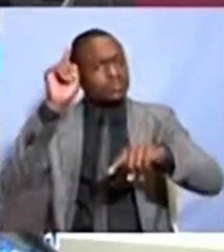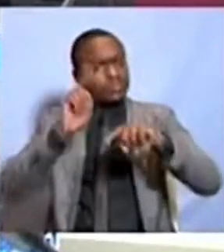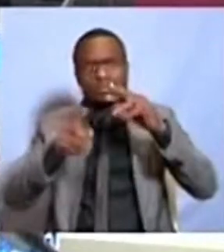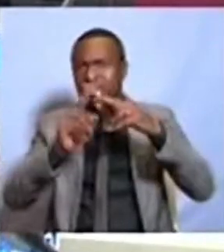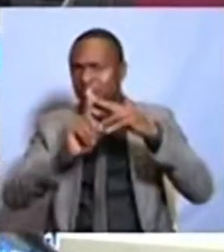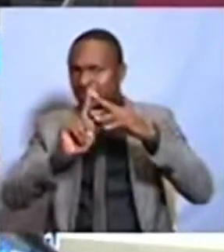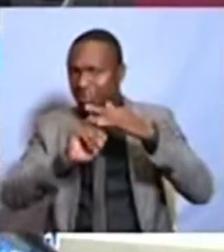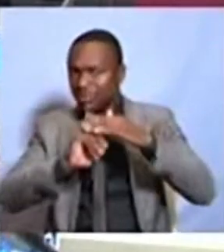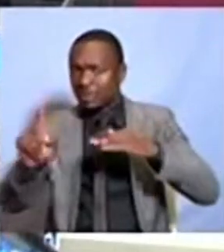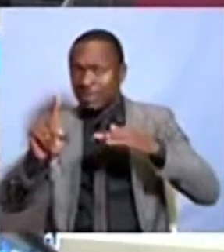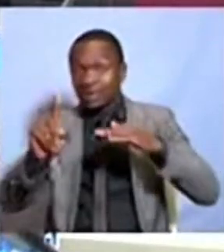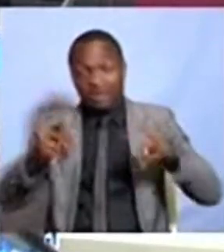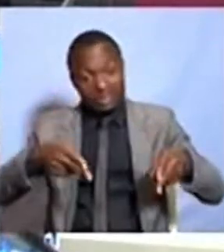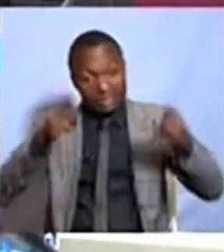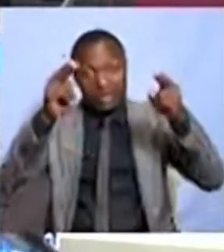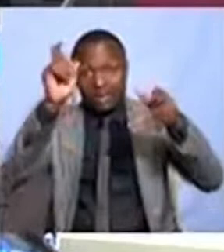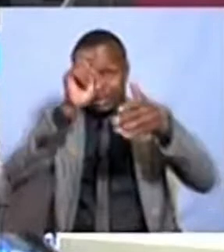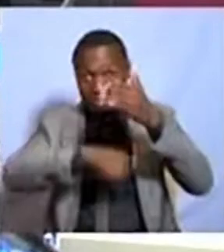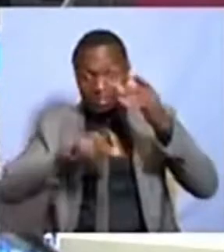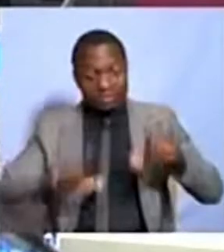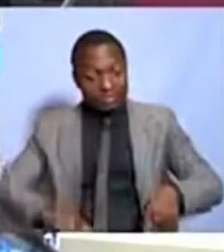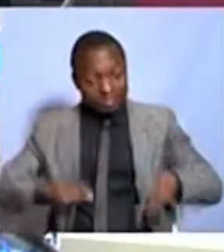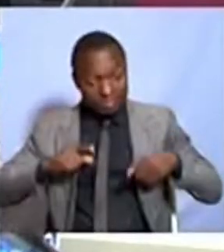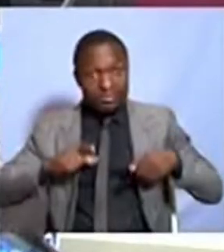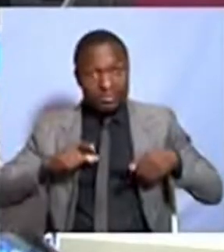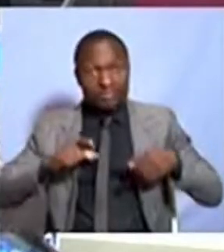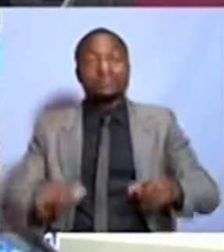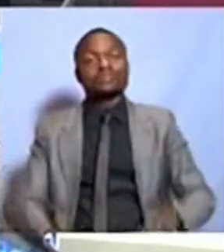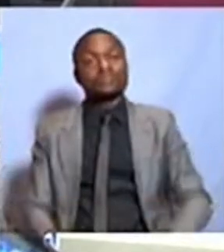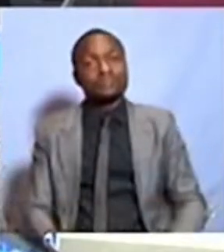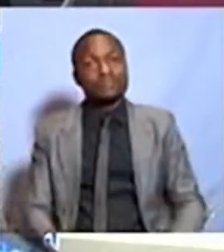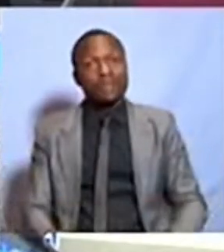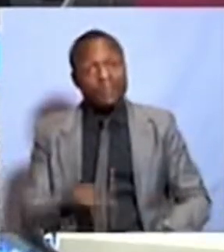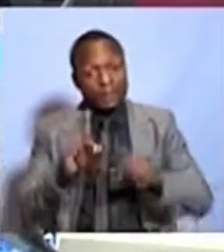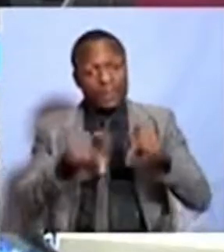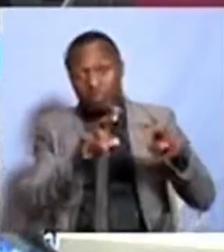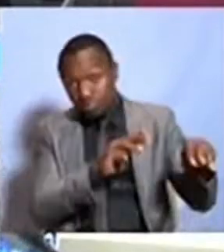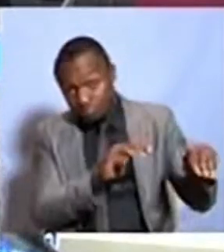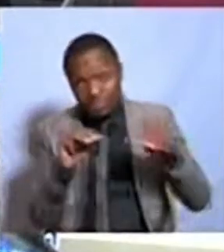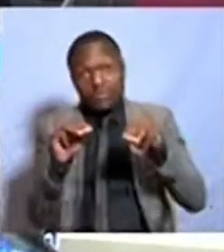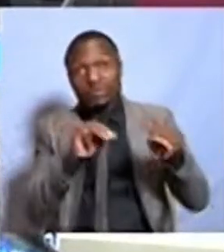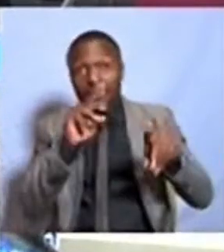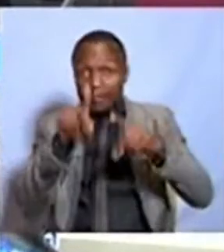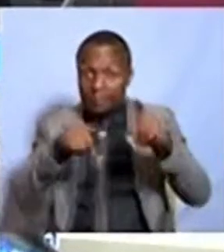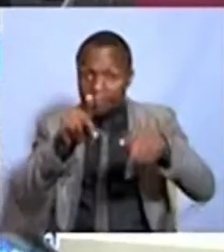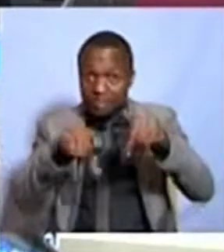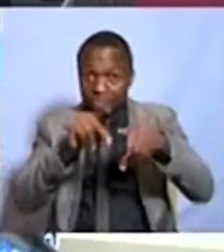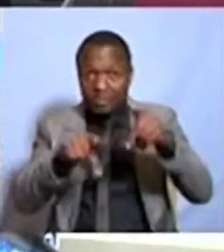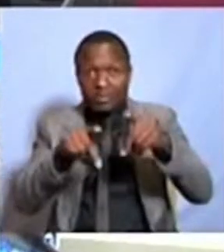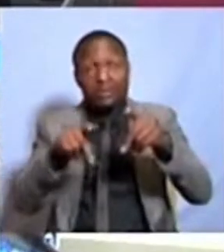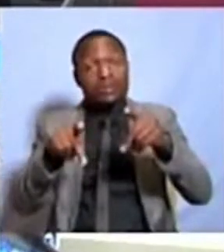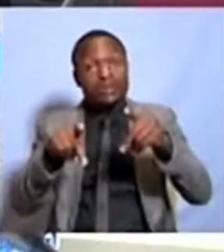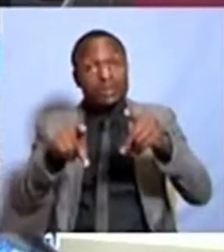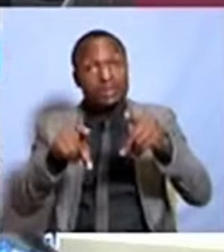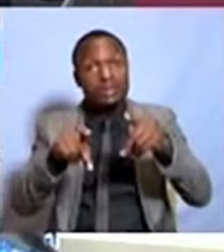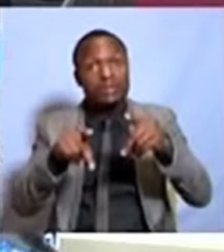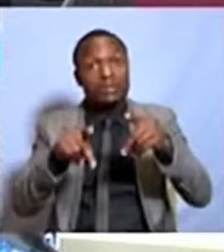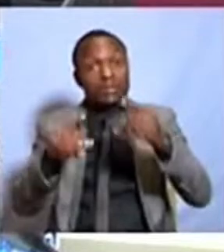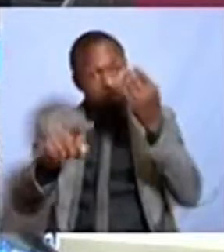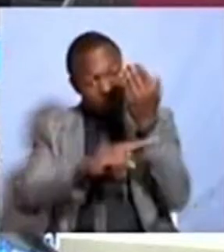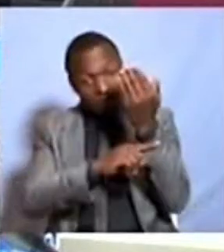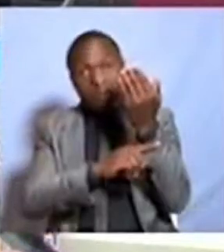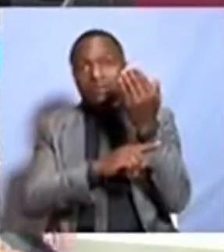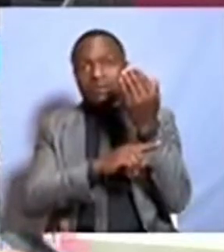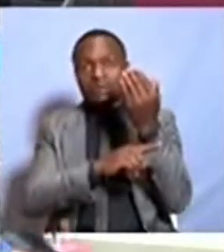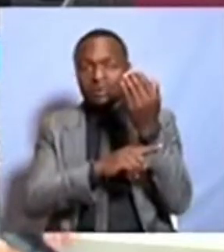cost of living and the inland migration, because it is assumed that people in the urban areas are doing better. So when people